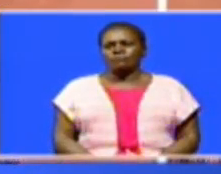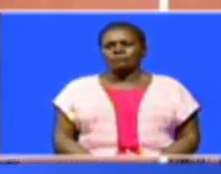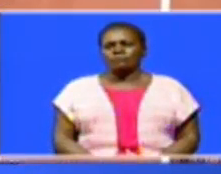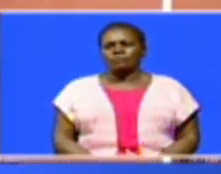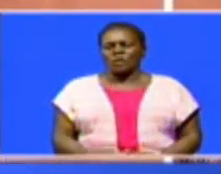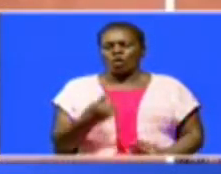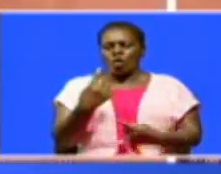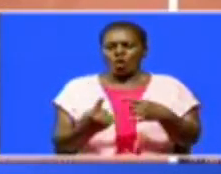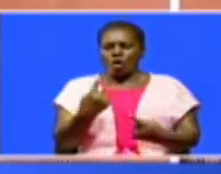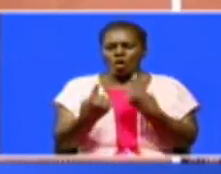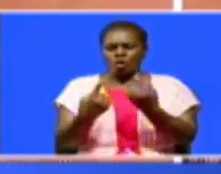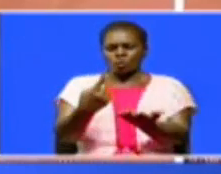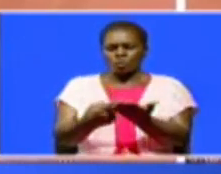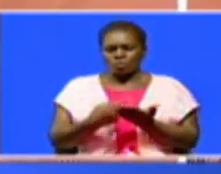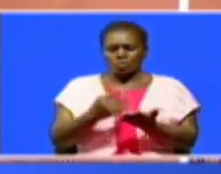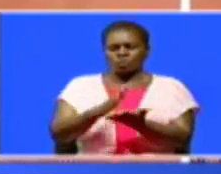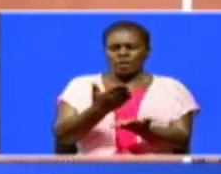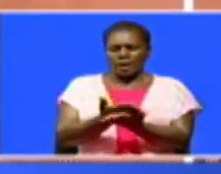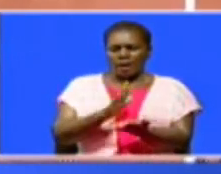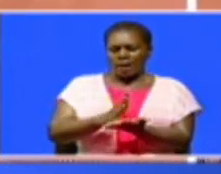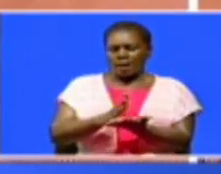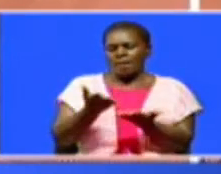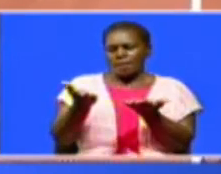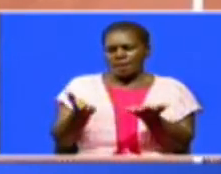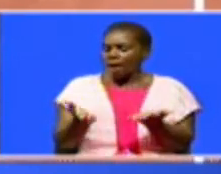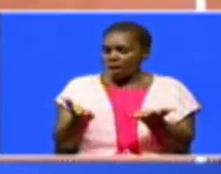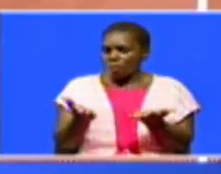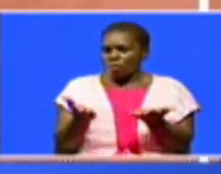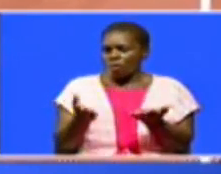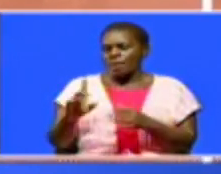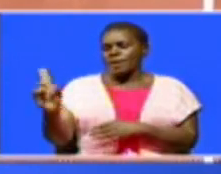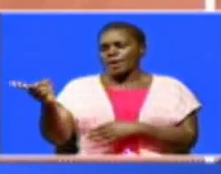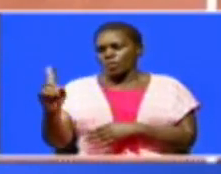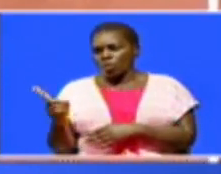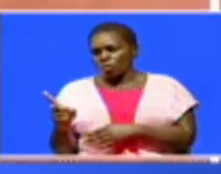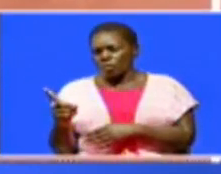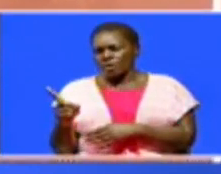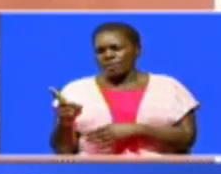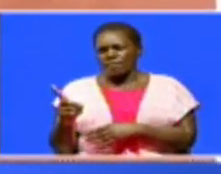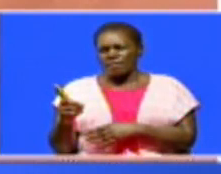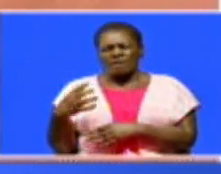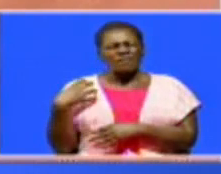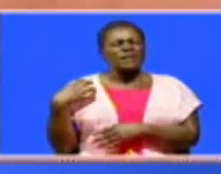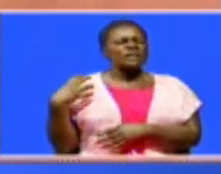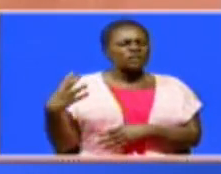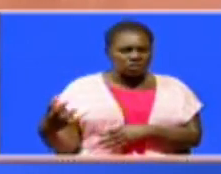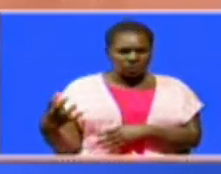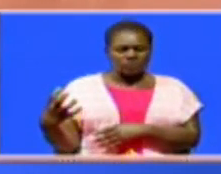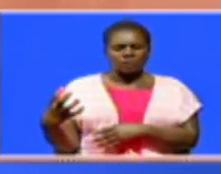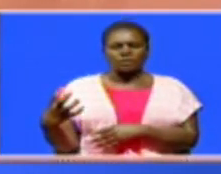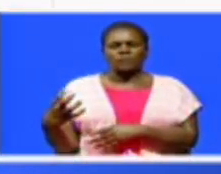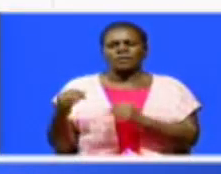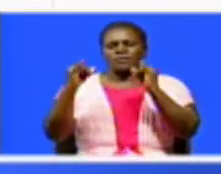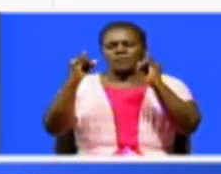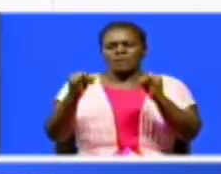Amid the hot debate over the new revenue sharing formula, it is now emerging that Nairobi is by far the richest county according to